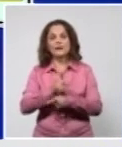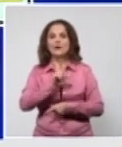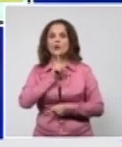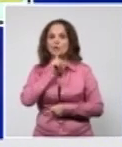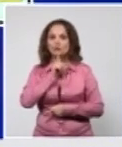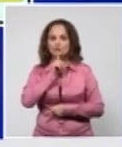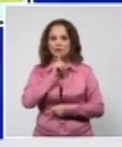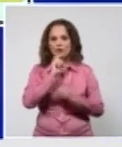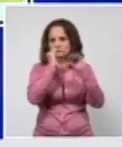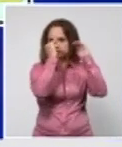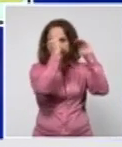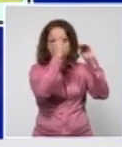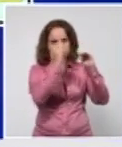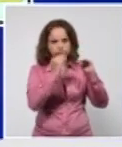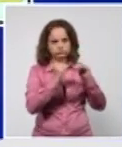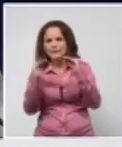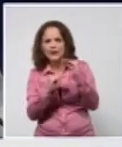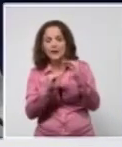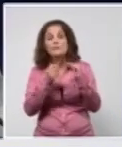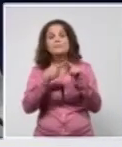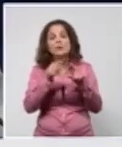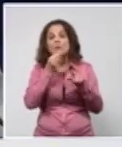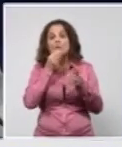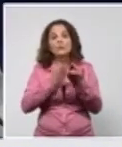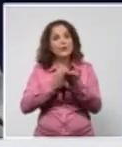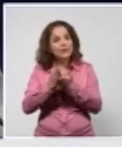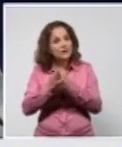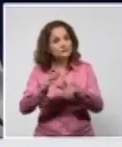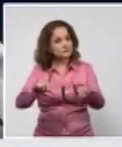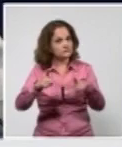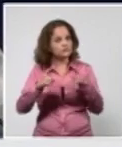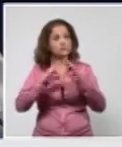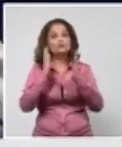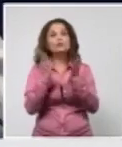5,531 diagnosed cases up to date. This is all the